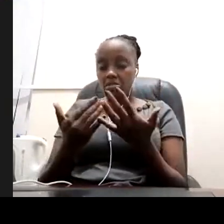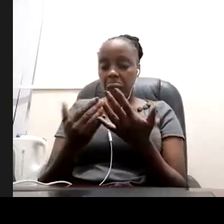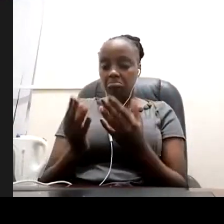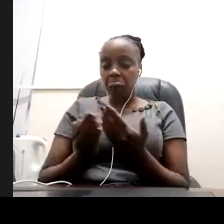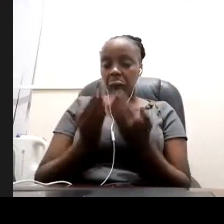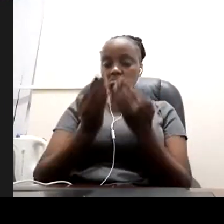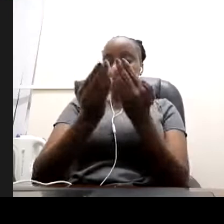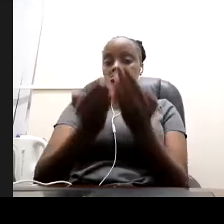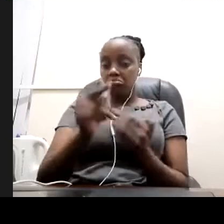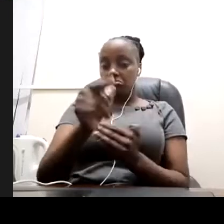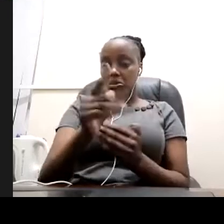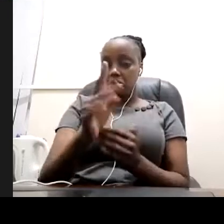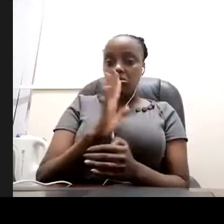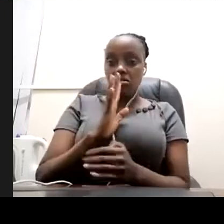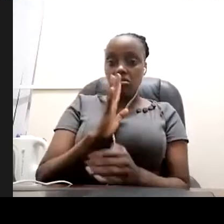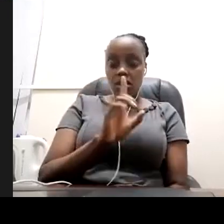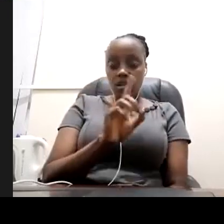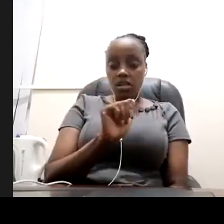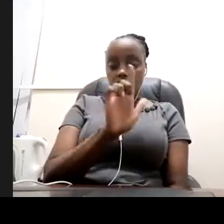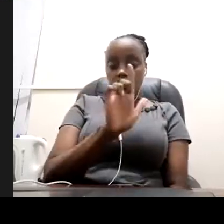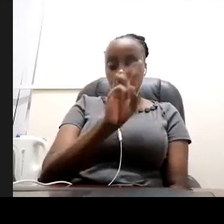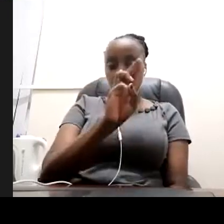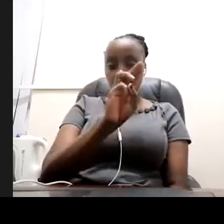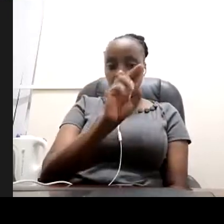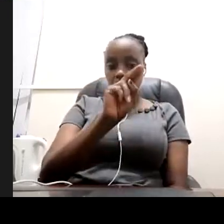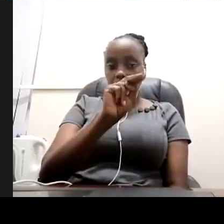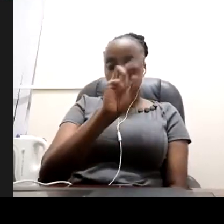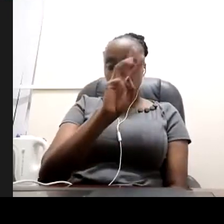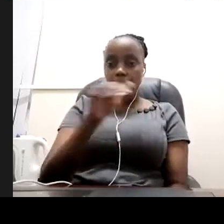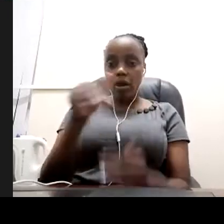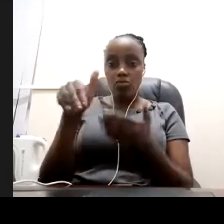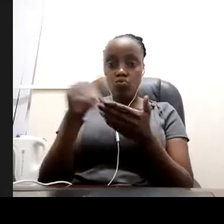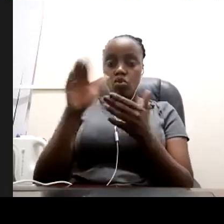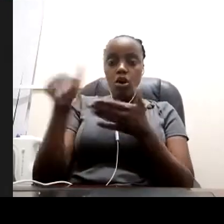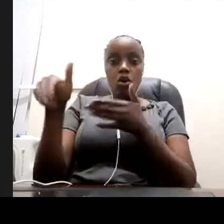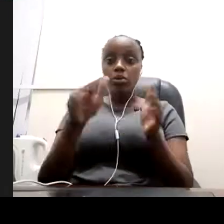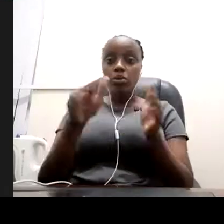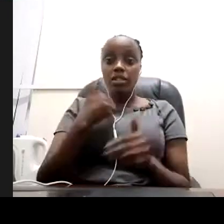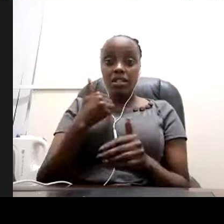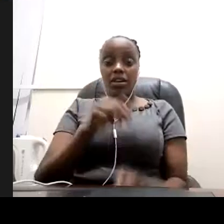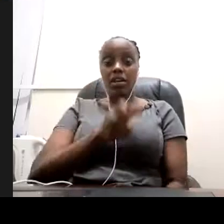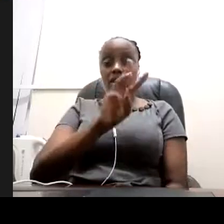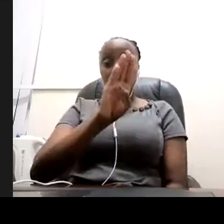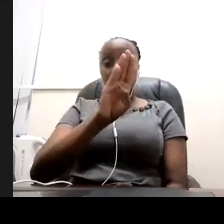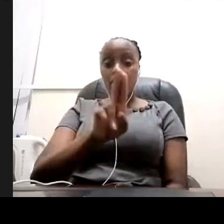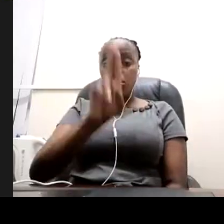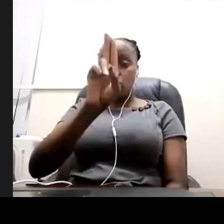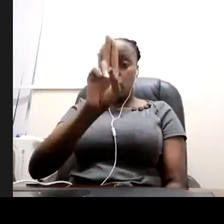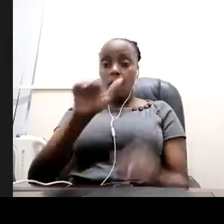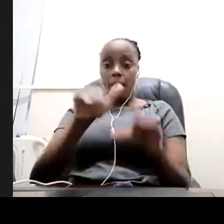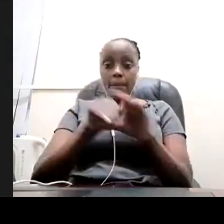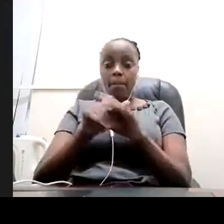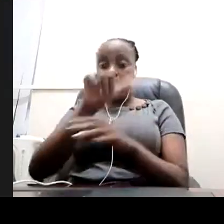to you, Danlami, we will have more opportunities like these where WBU members and other people